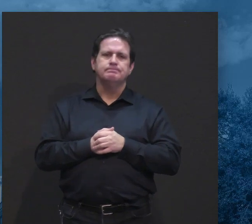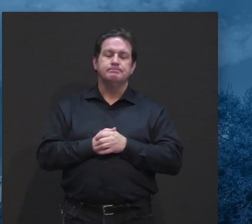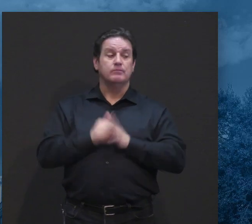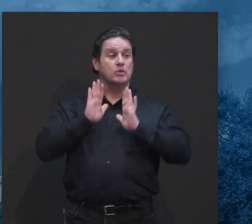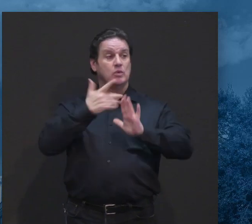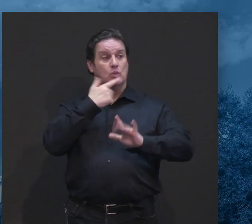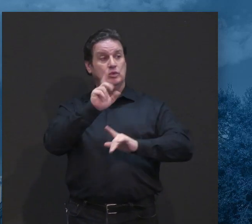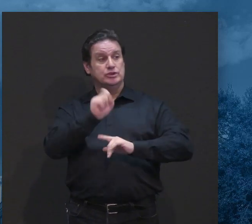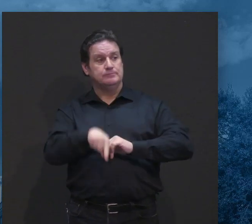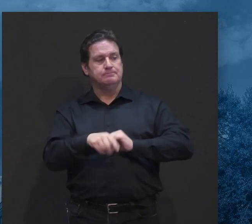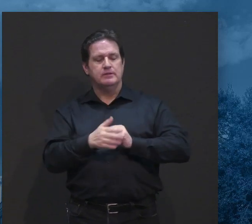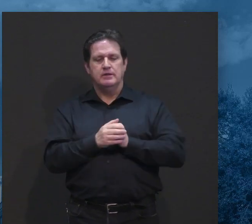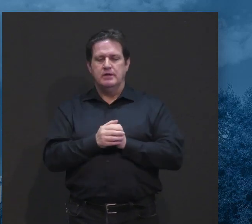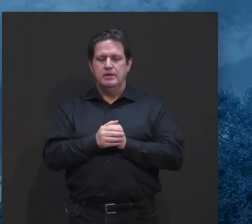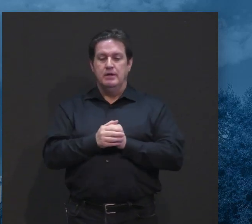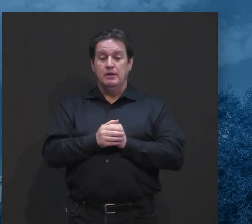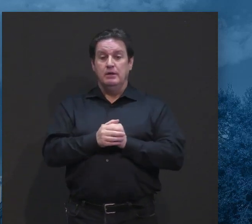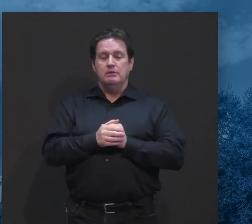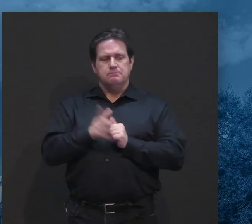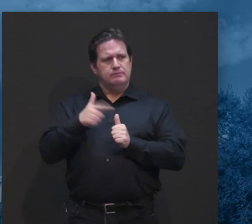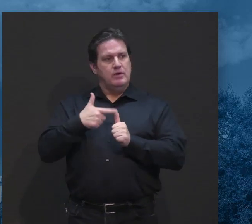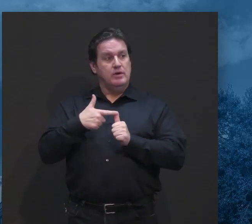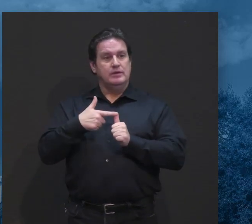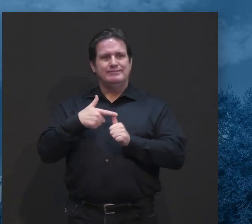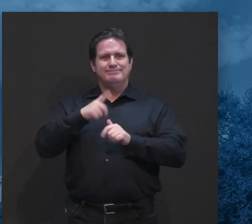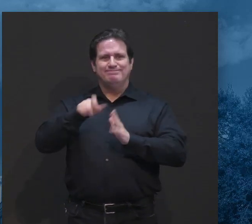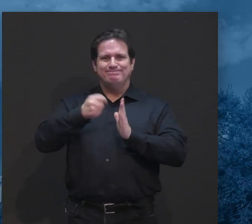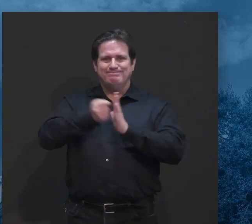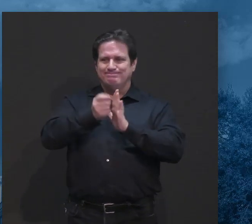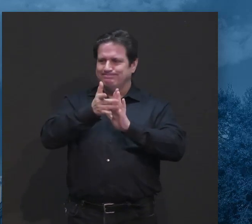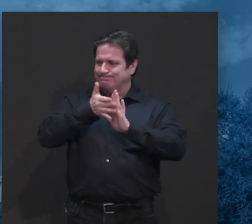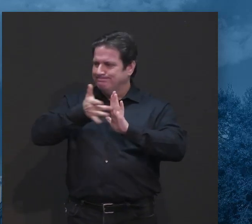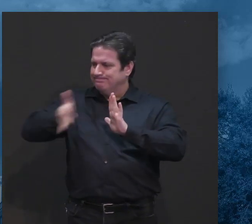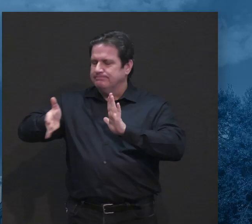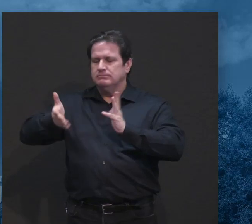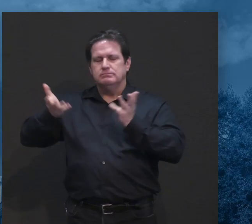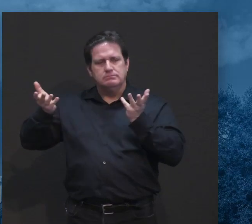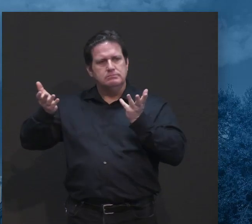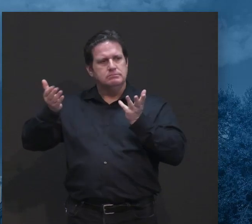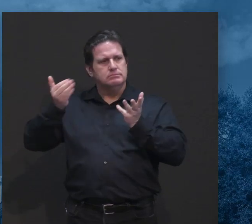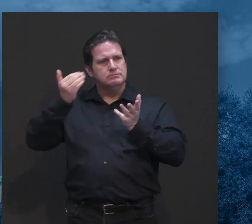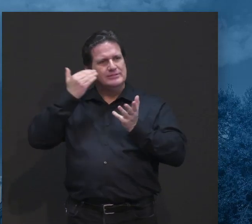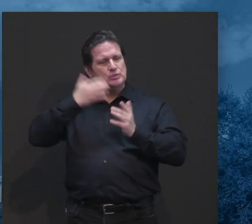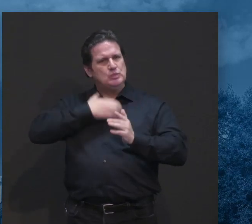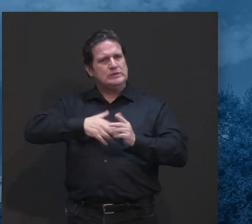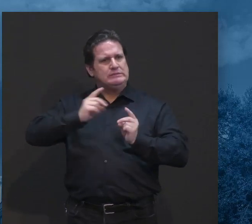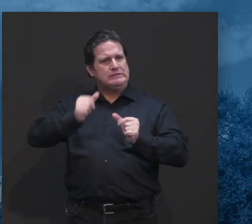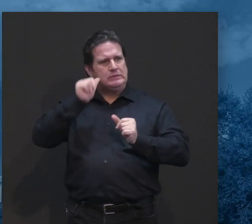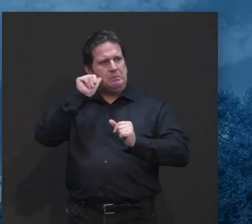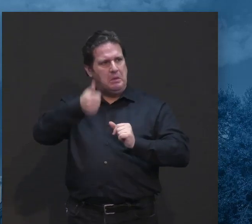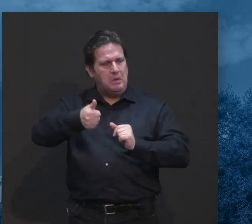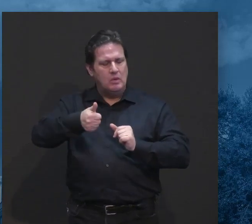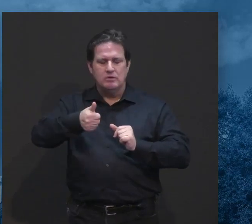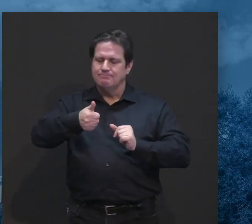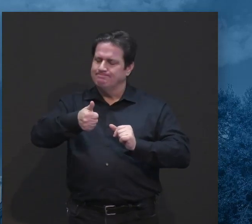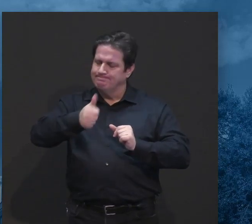Great question. First of all, as far as the timing goes, I mean, I think we all wish it were tomorrow,